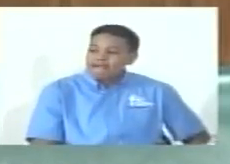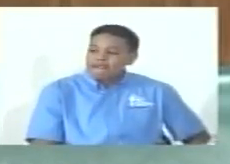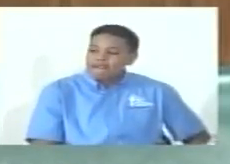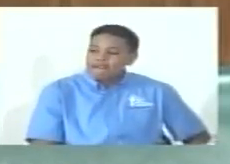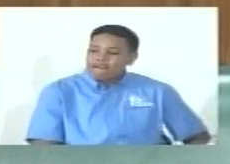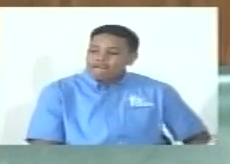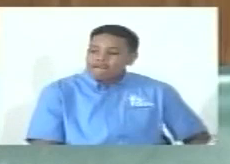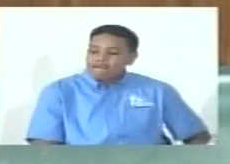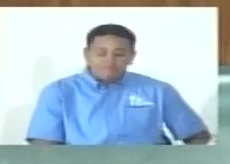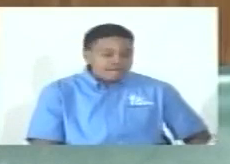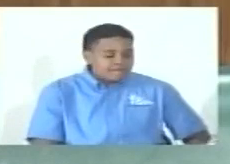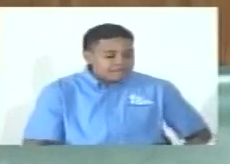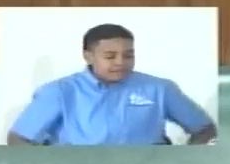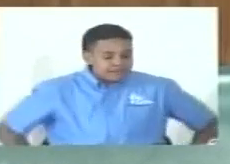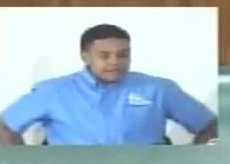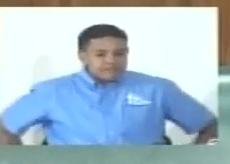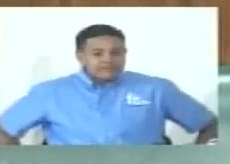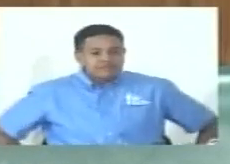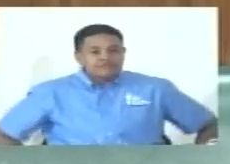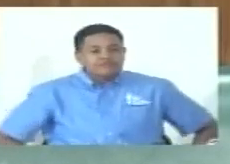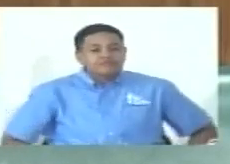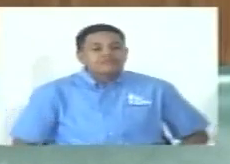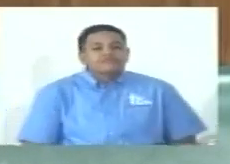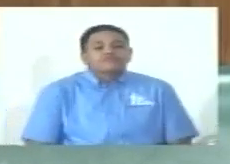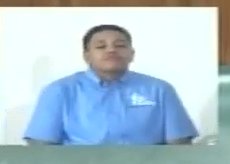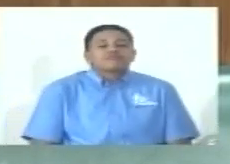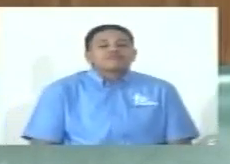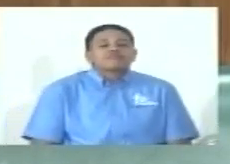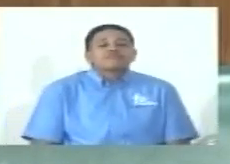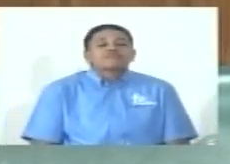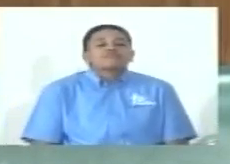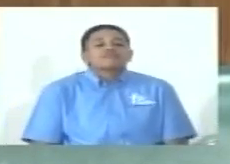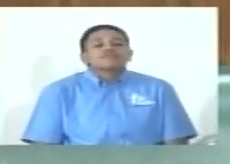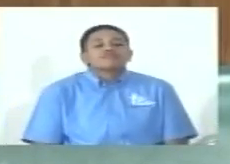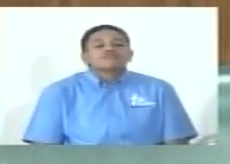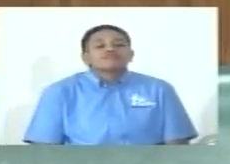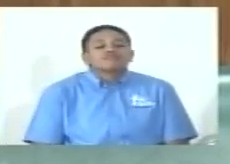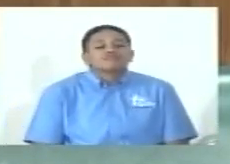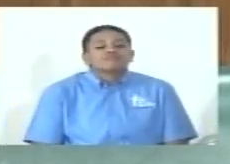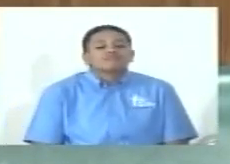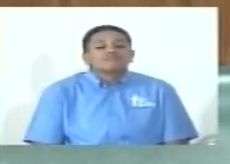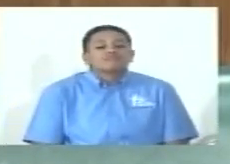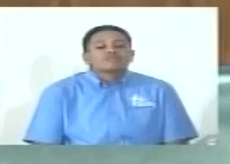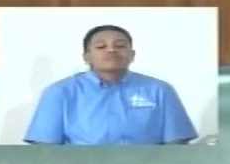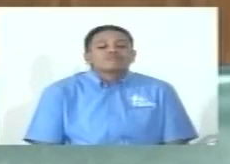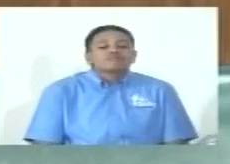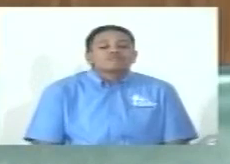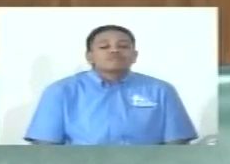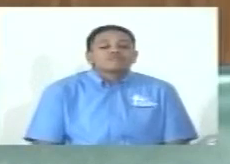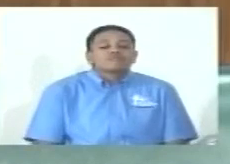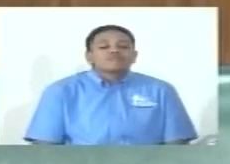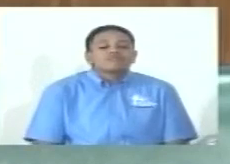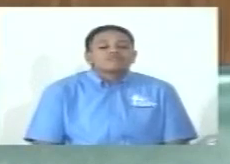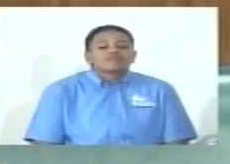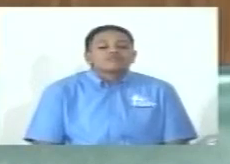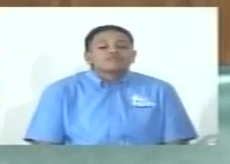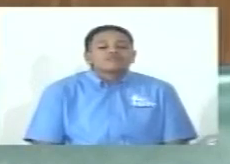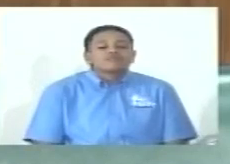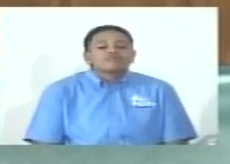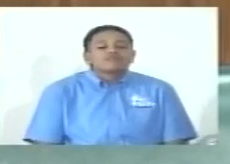2001. I speak of her courage, Mr. President, because even in her